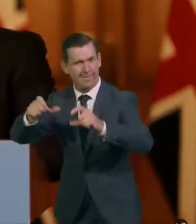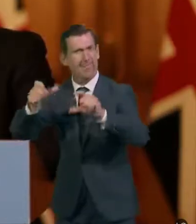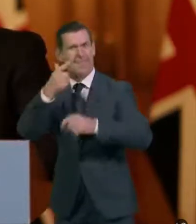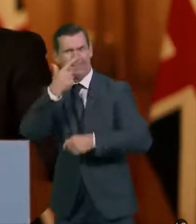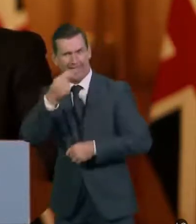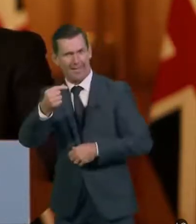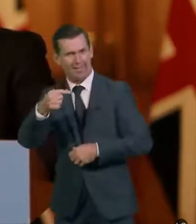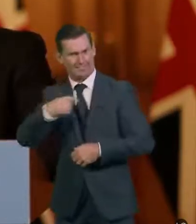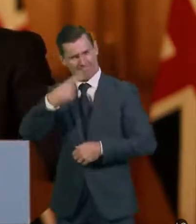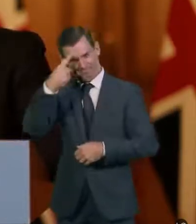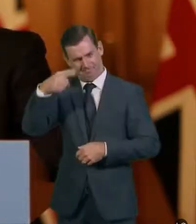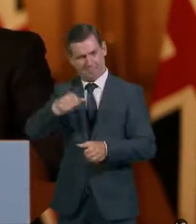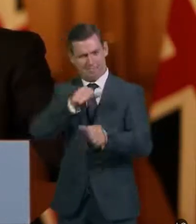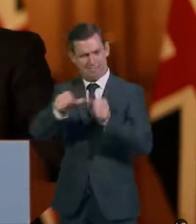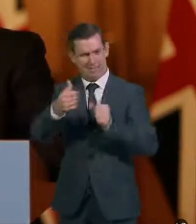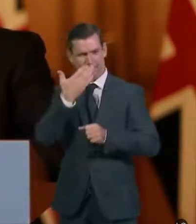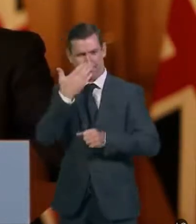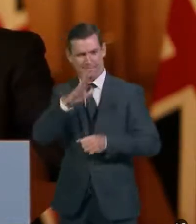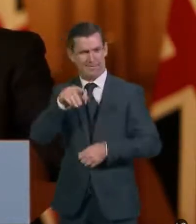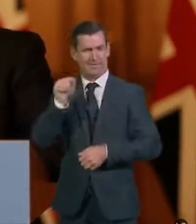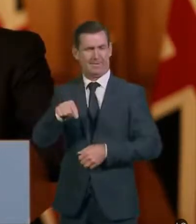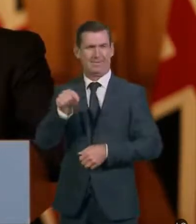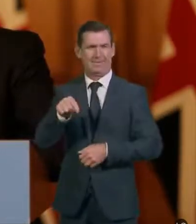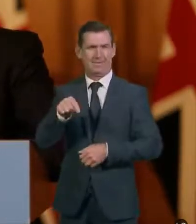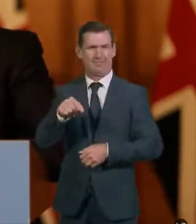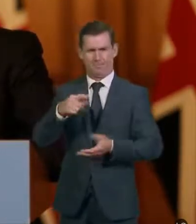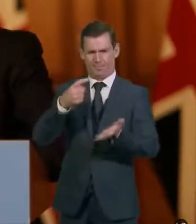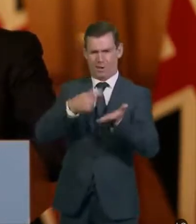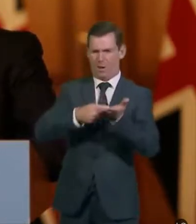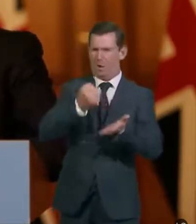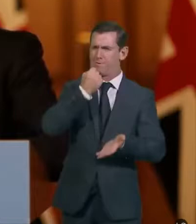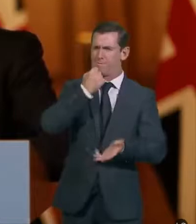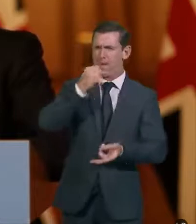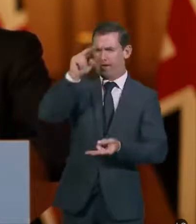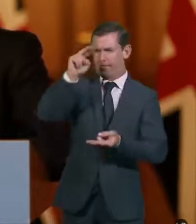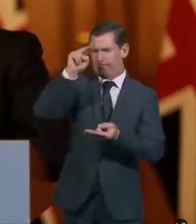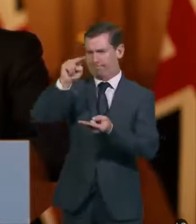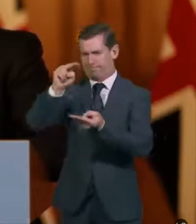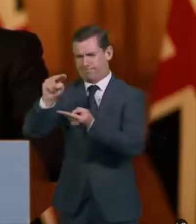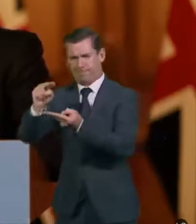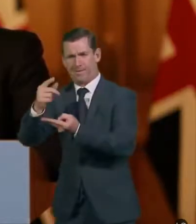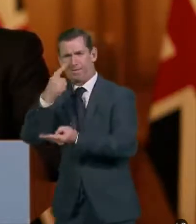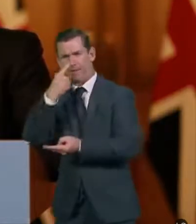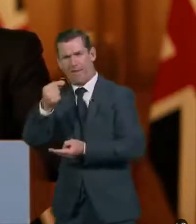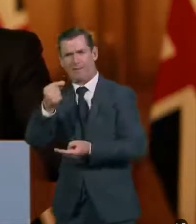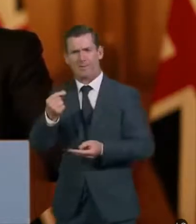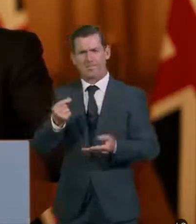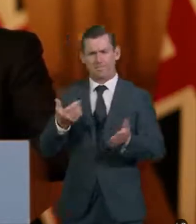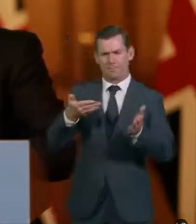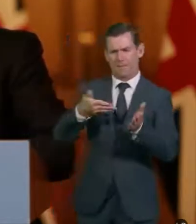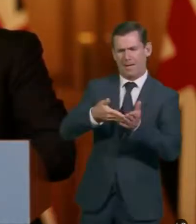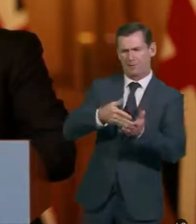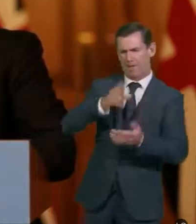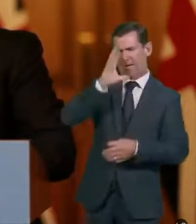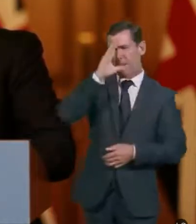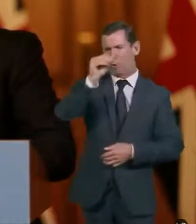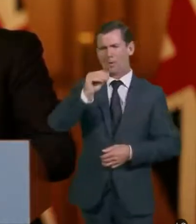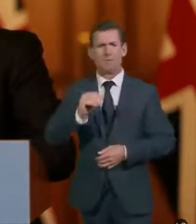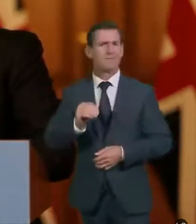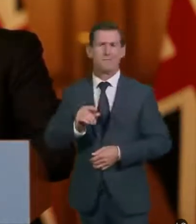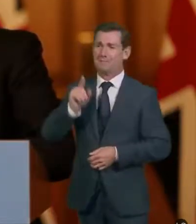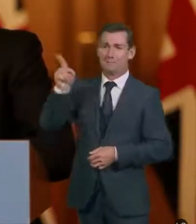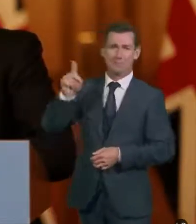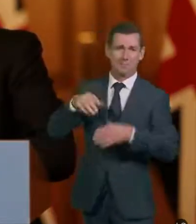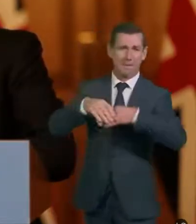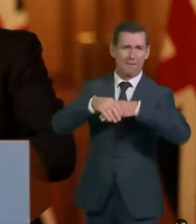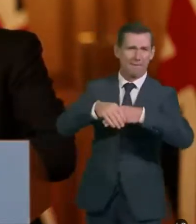saying to Sam Coates earlier on, and on where we are with our friends and partners in